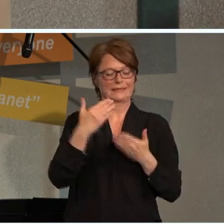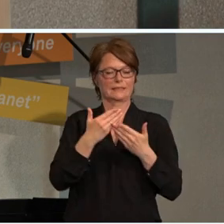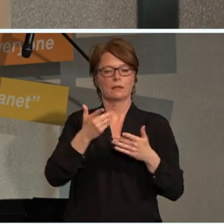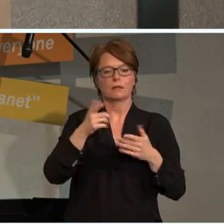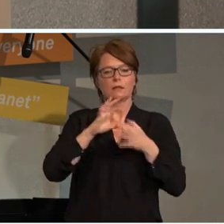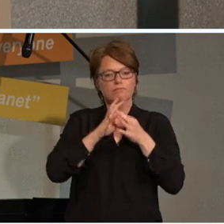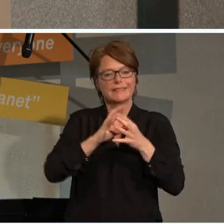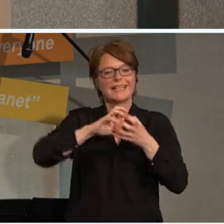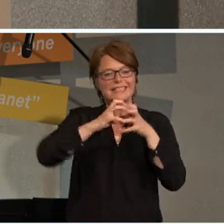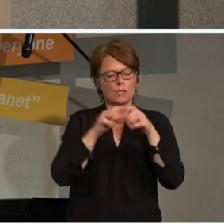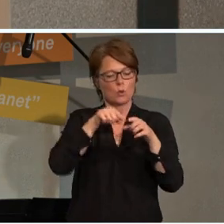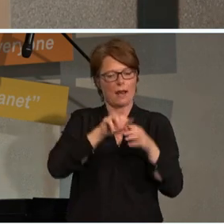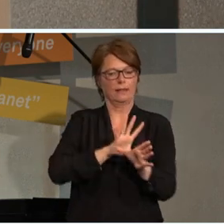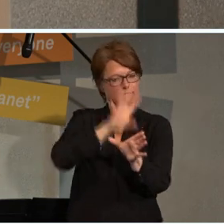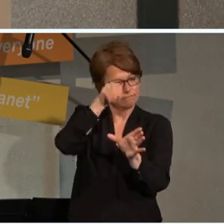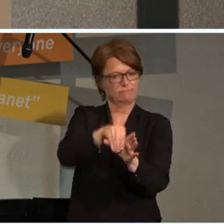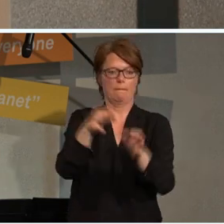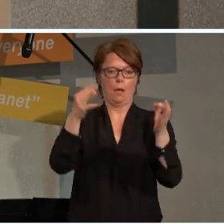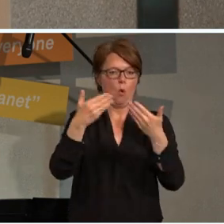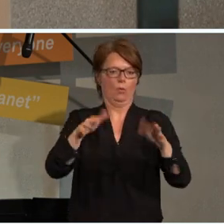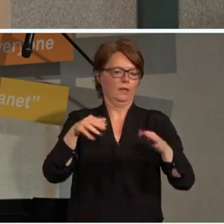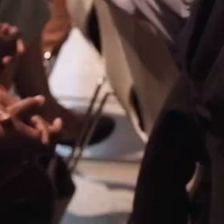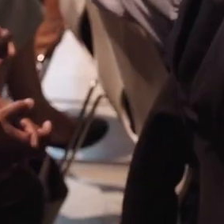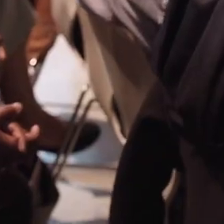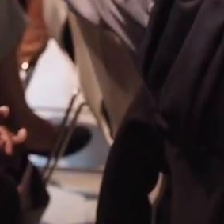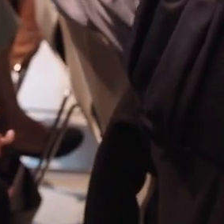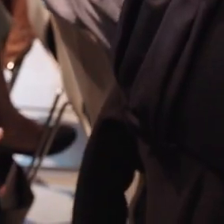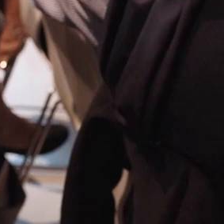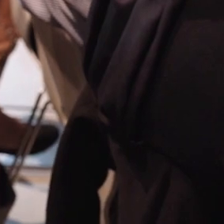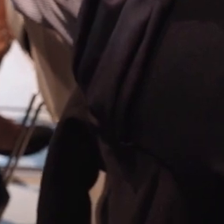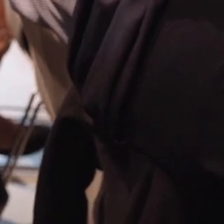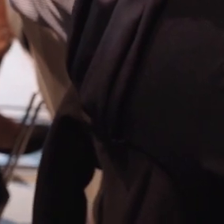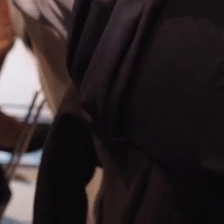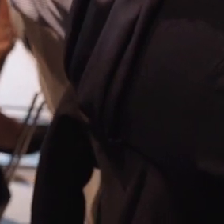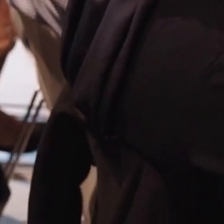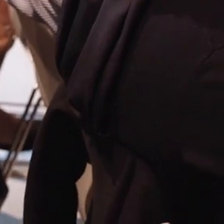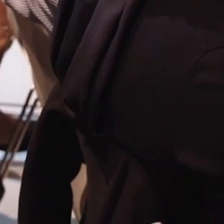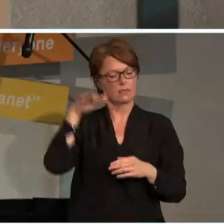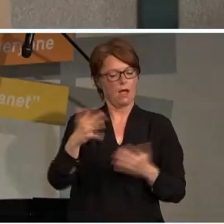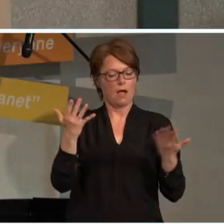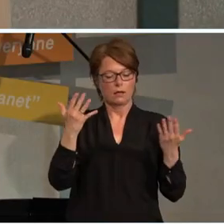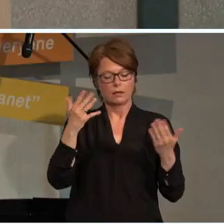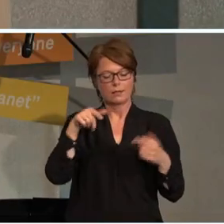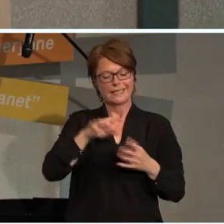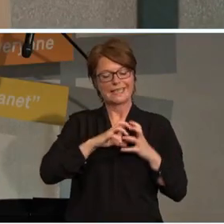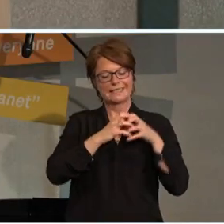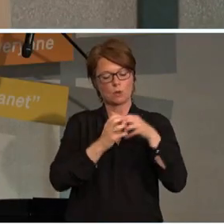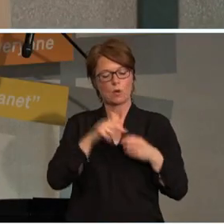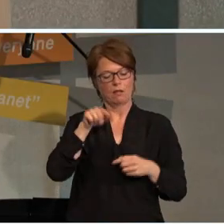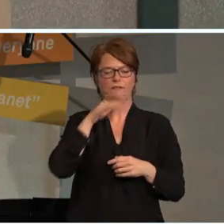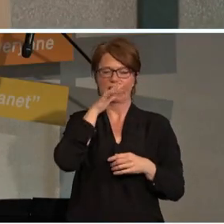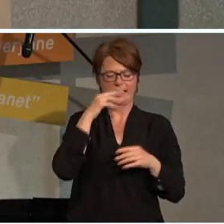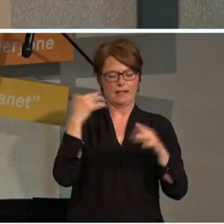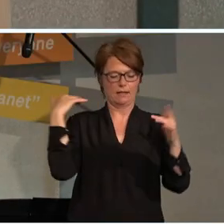with the needs, conditions, and structures of the respective contexts it is applied to. We